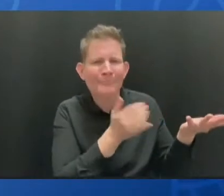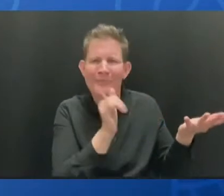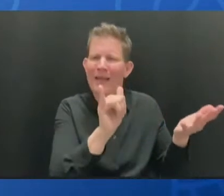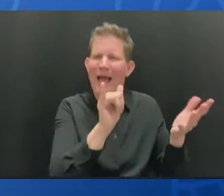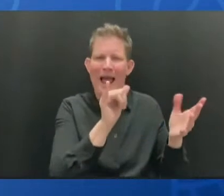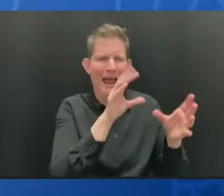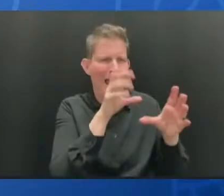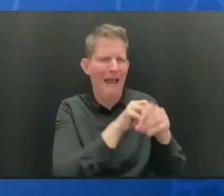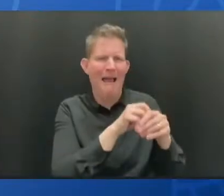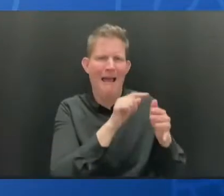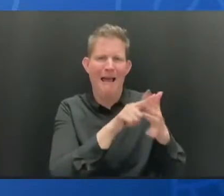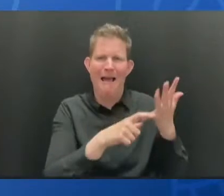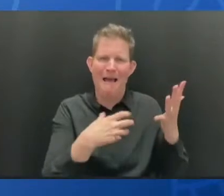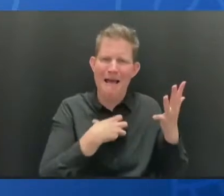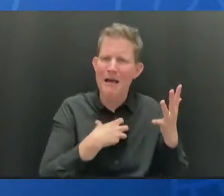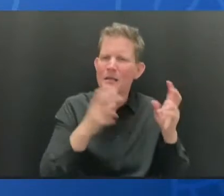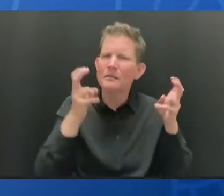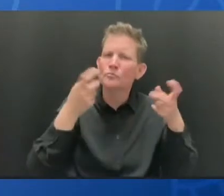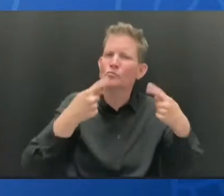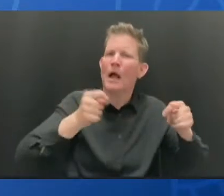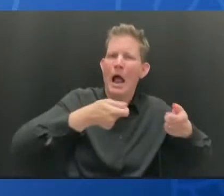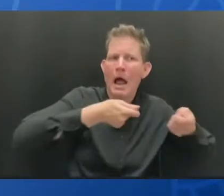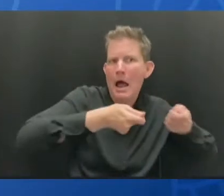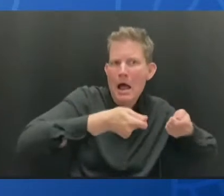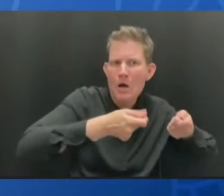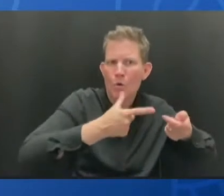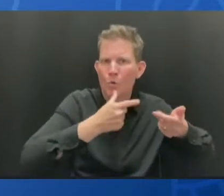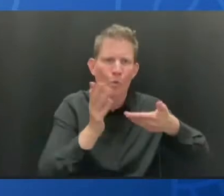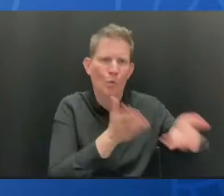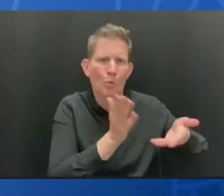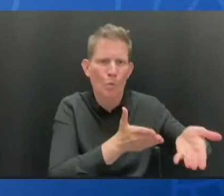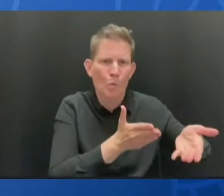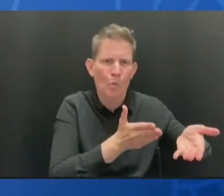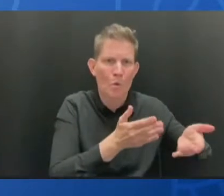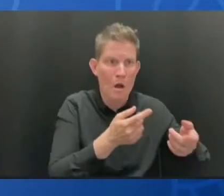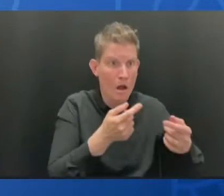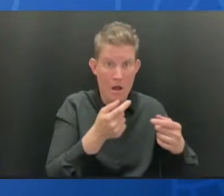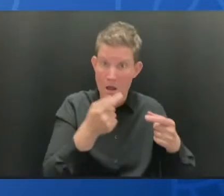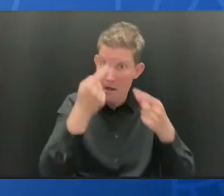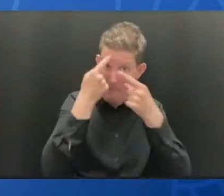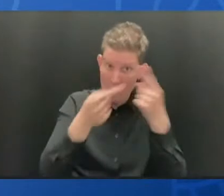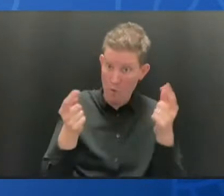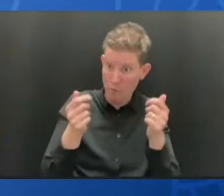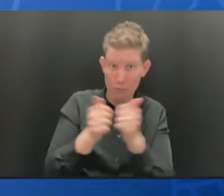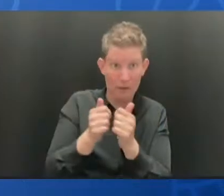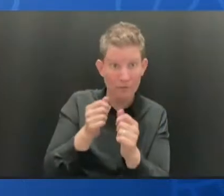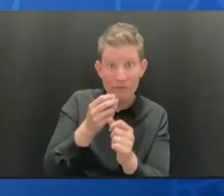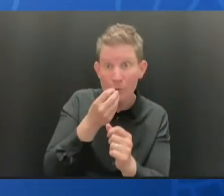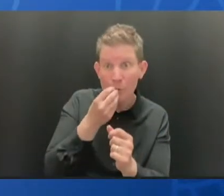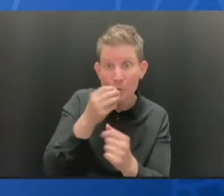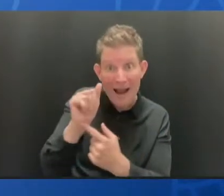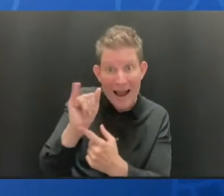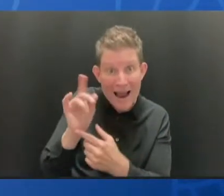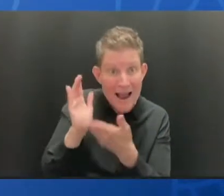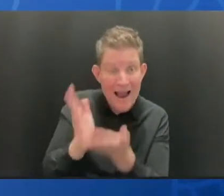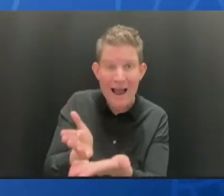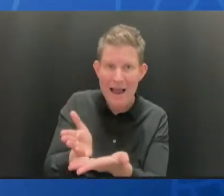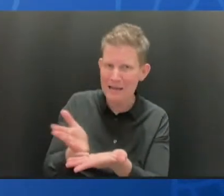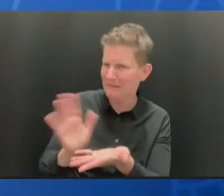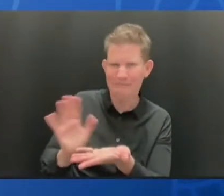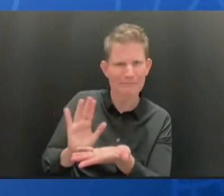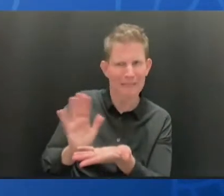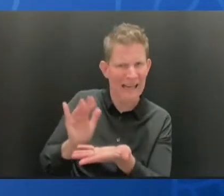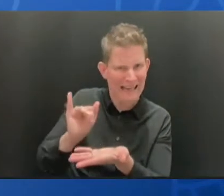opposed to getting food and aid, as we've demonstrated here, is happening and will continue to happen because someone might feel left